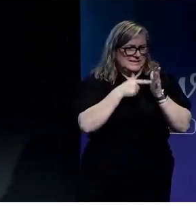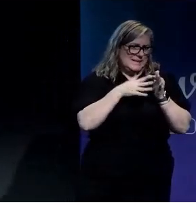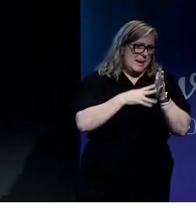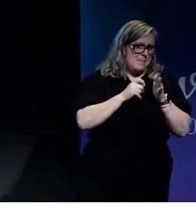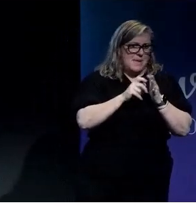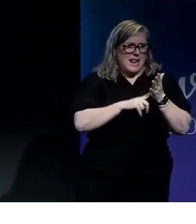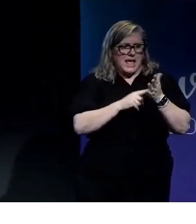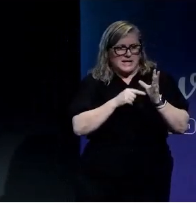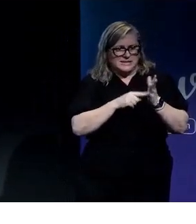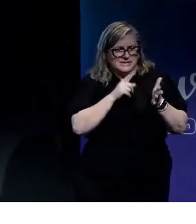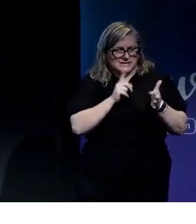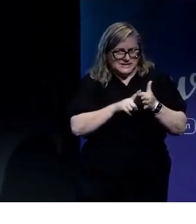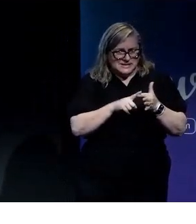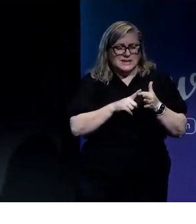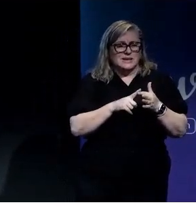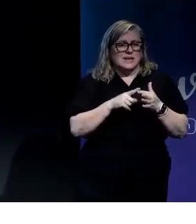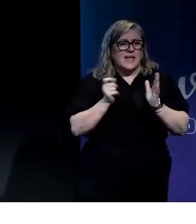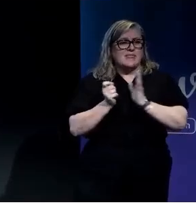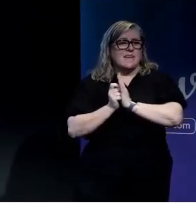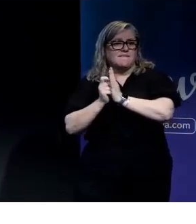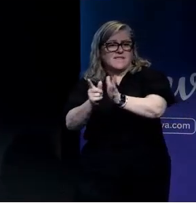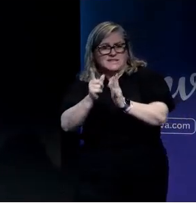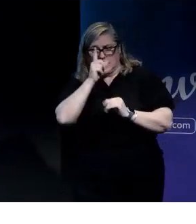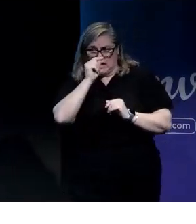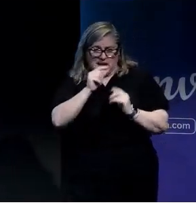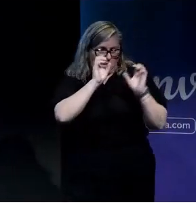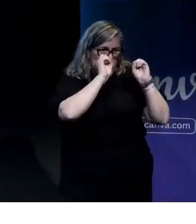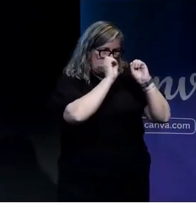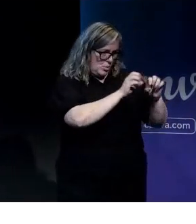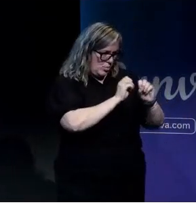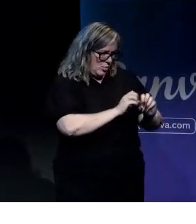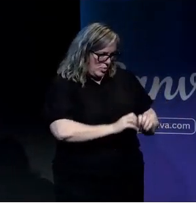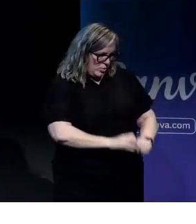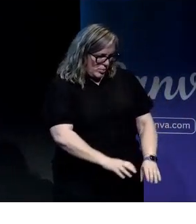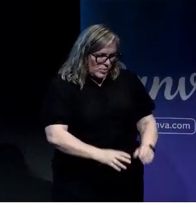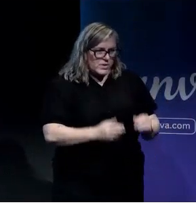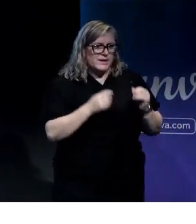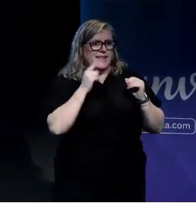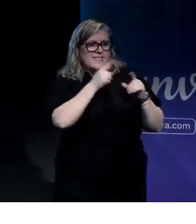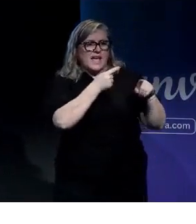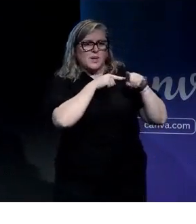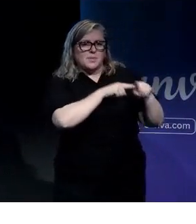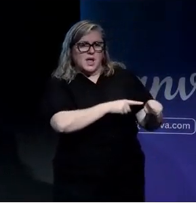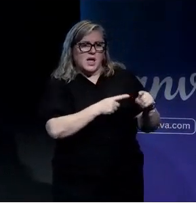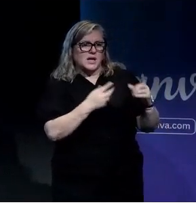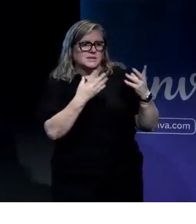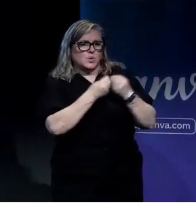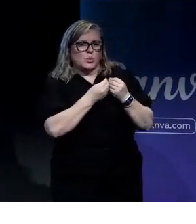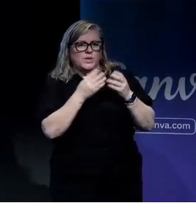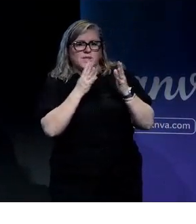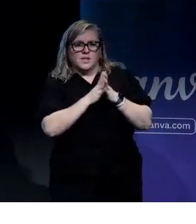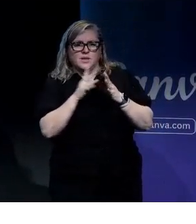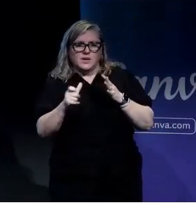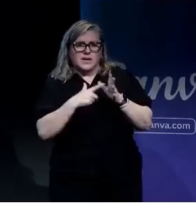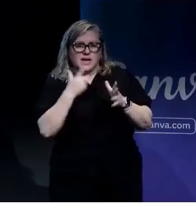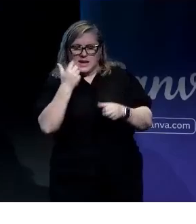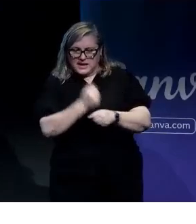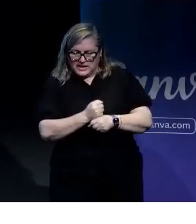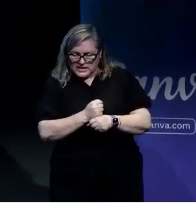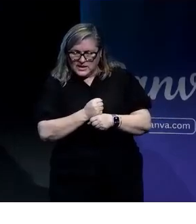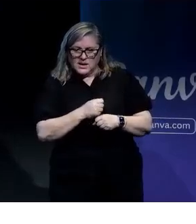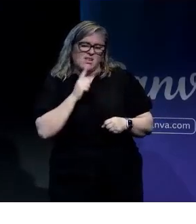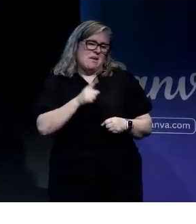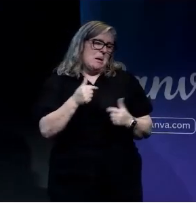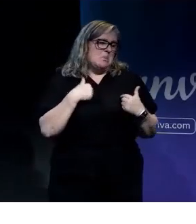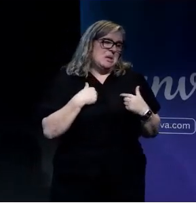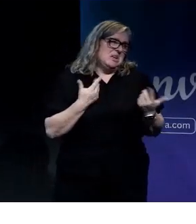to assert their level of compliance with WCAG. The veracity of those is often called into question.